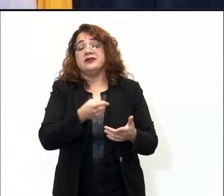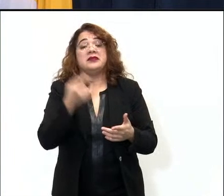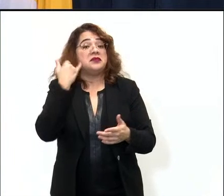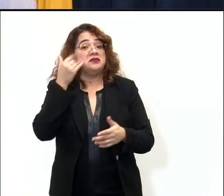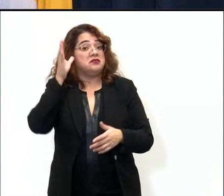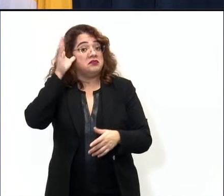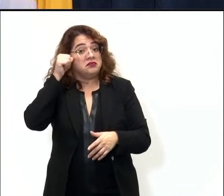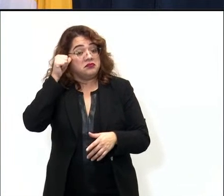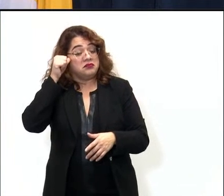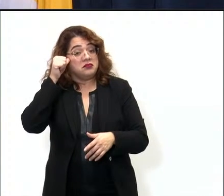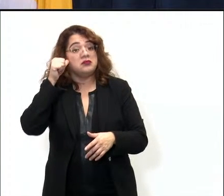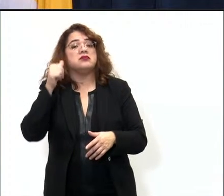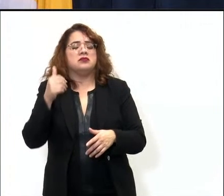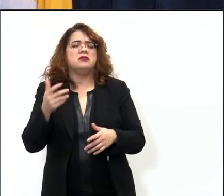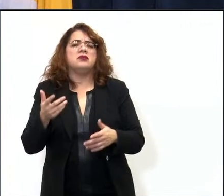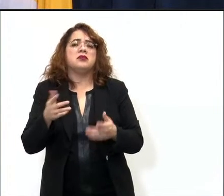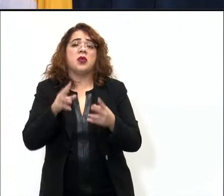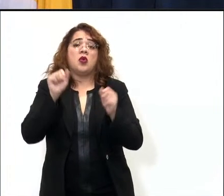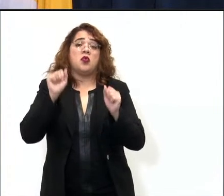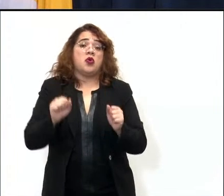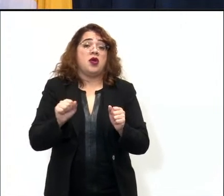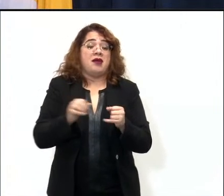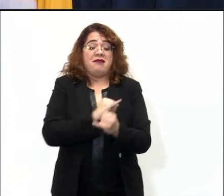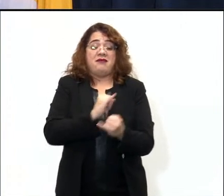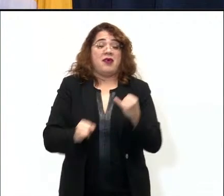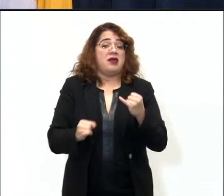we can be in a space where we either